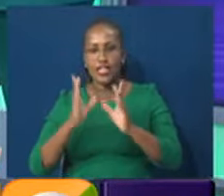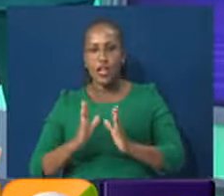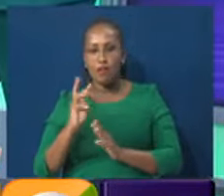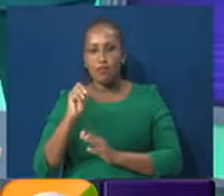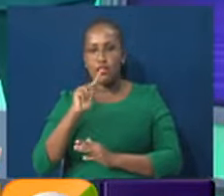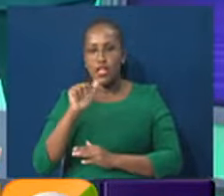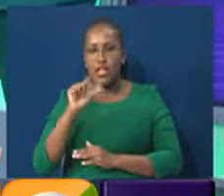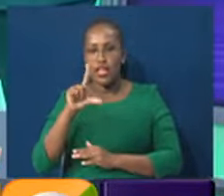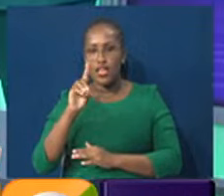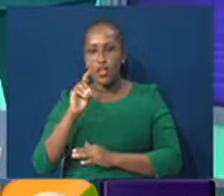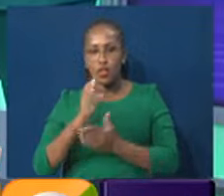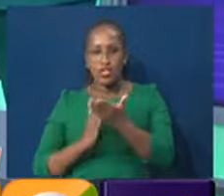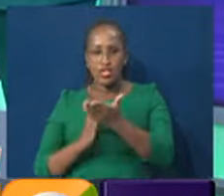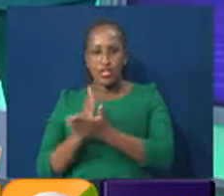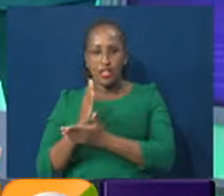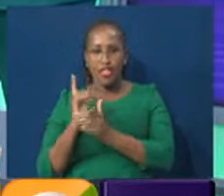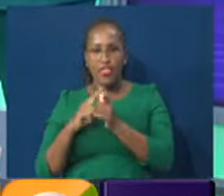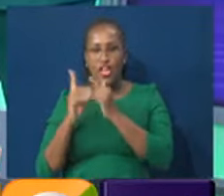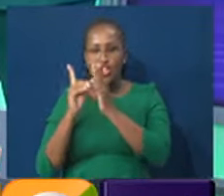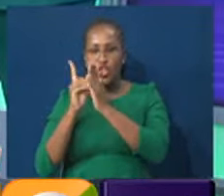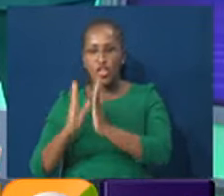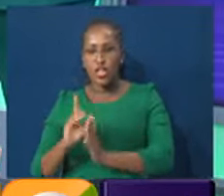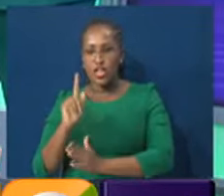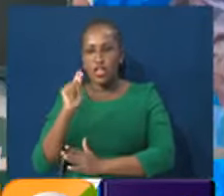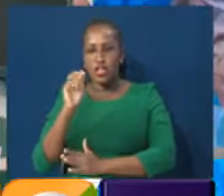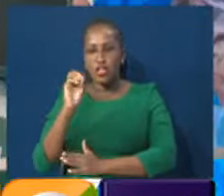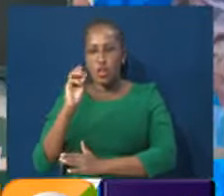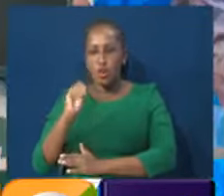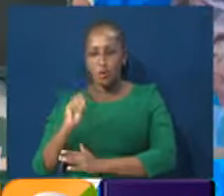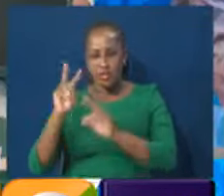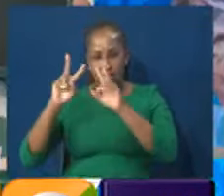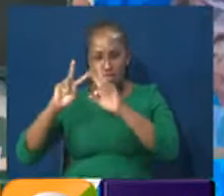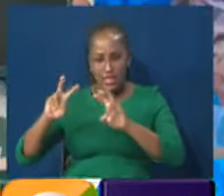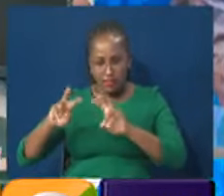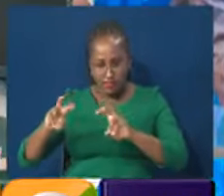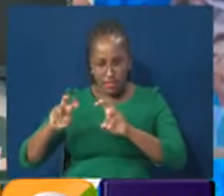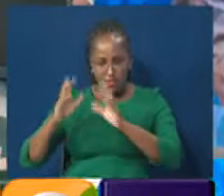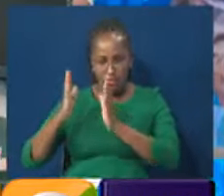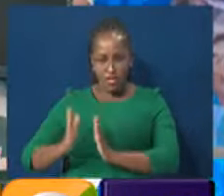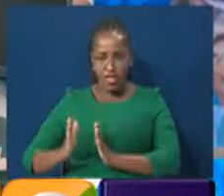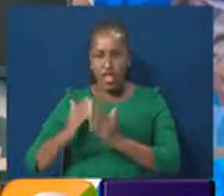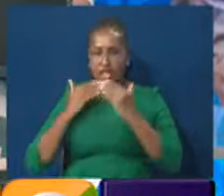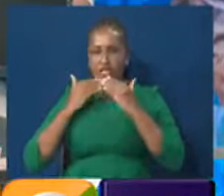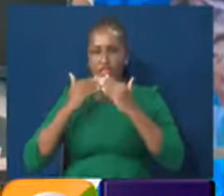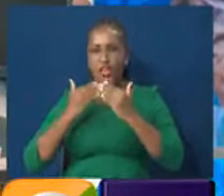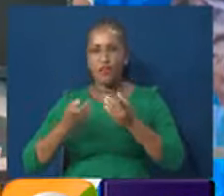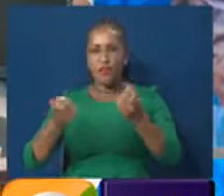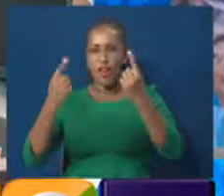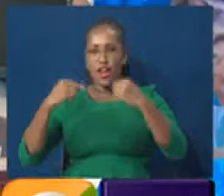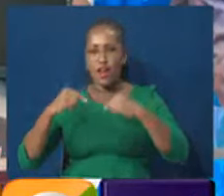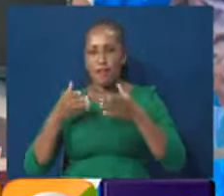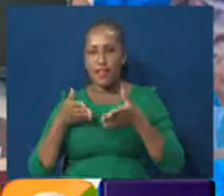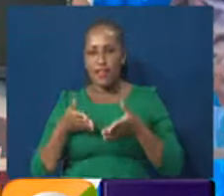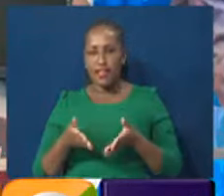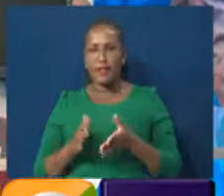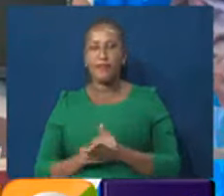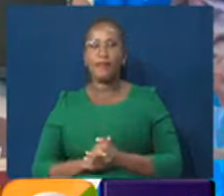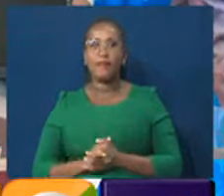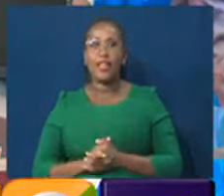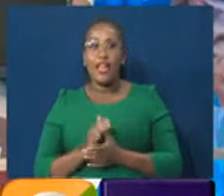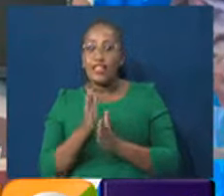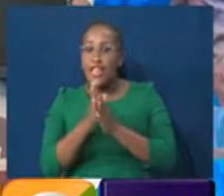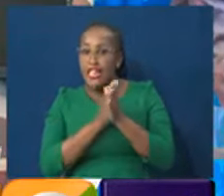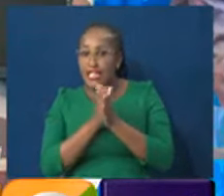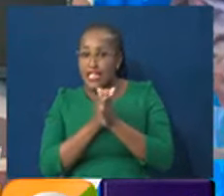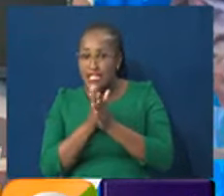Trust. And last but not least, Dr. Tom Wolf, Research Analyst at TIFA. Thank you all for joining me. What's been interesting, the